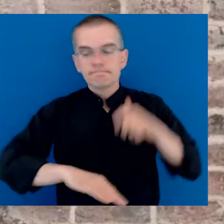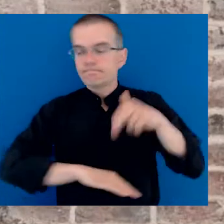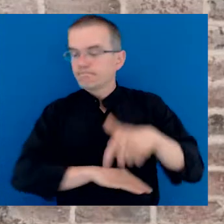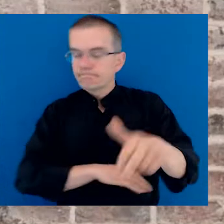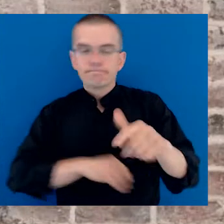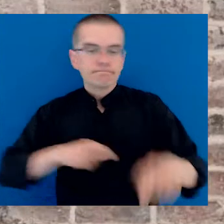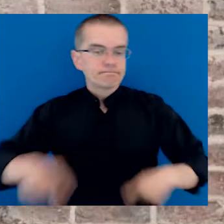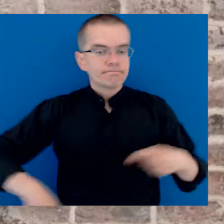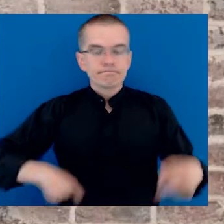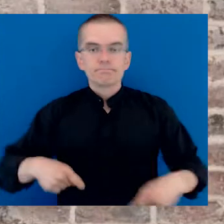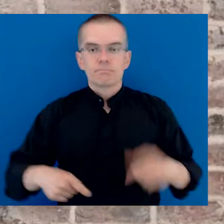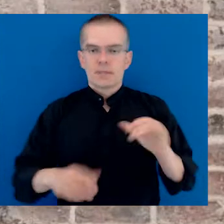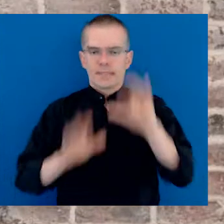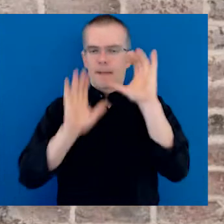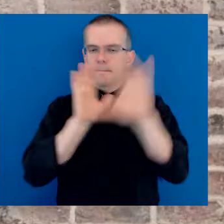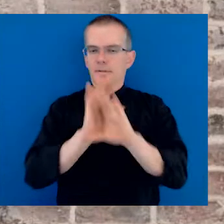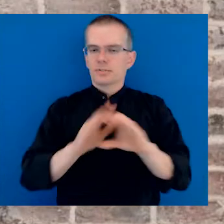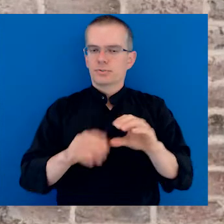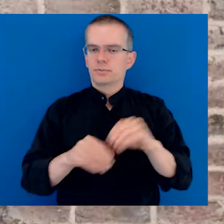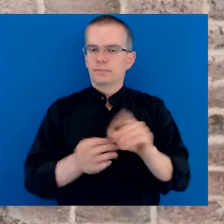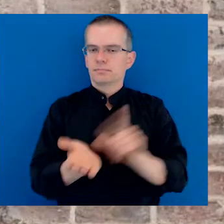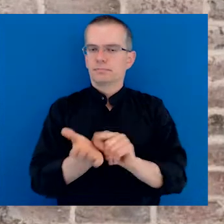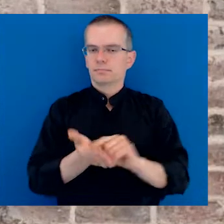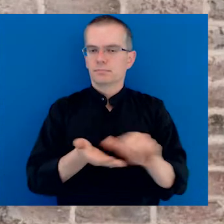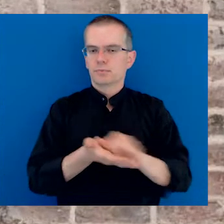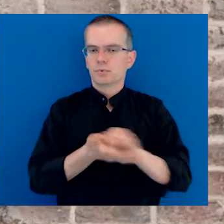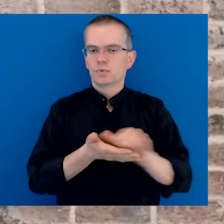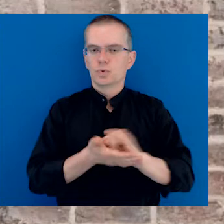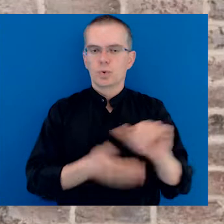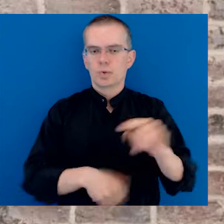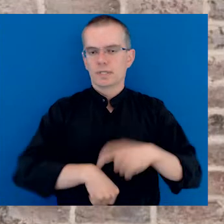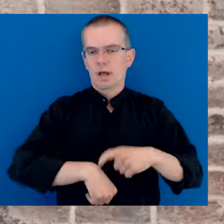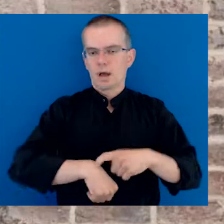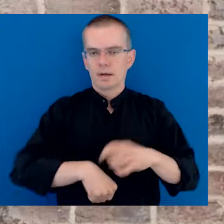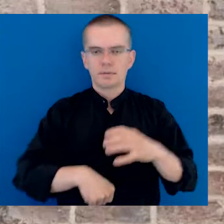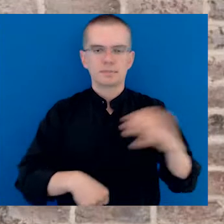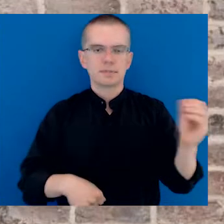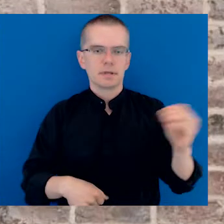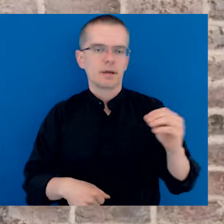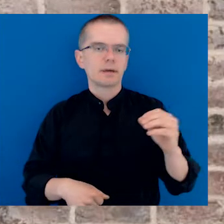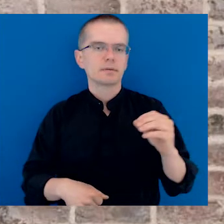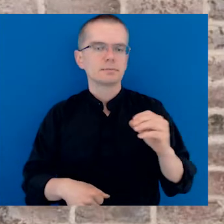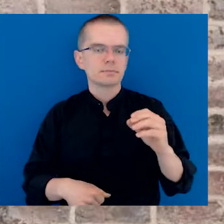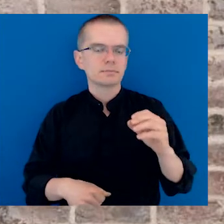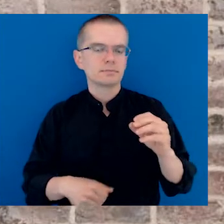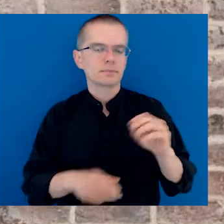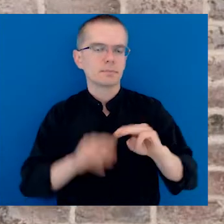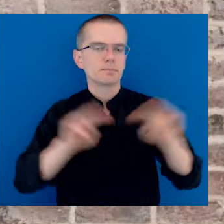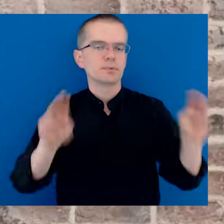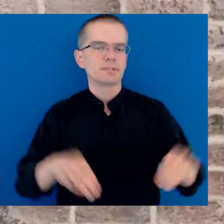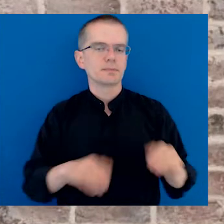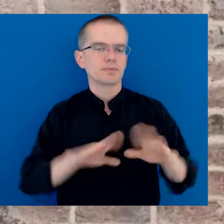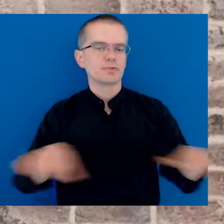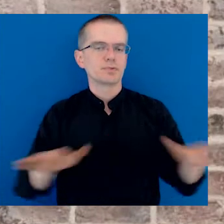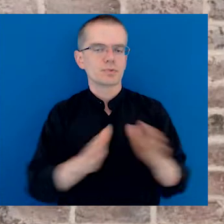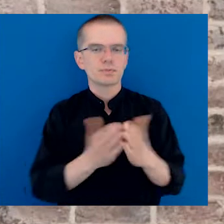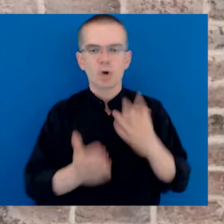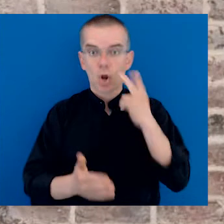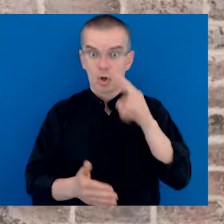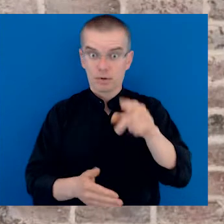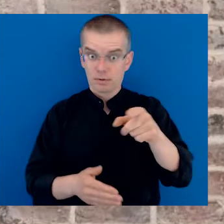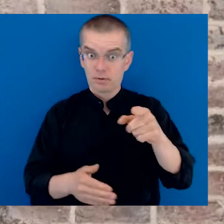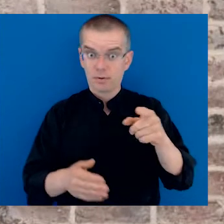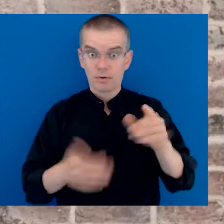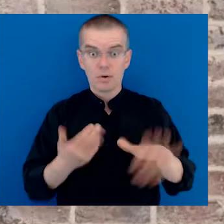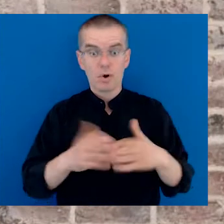this picture was actually in the New York Times when they reviewed it, and it's in the Mazza Museum of Children's Book Illustration. Look at what they're all